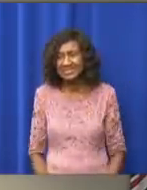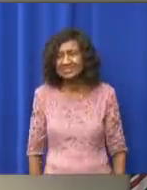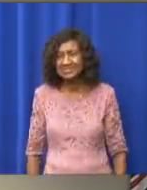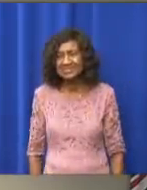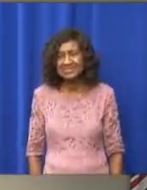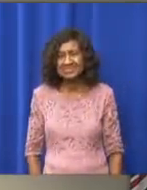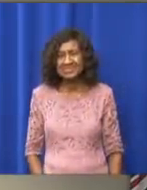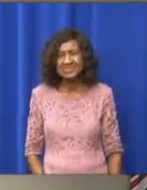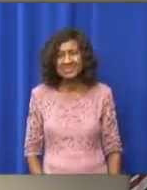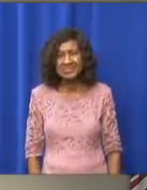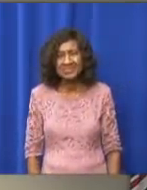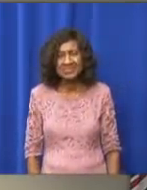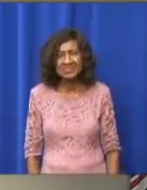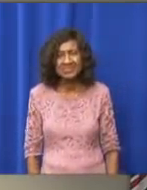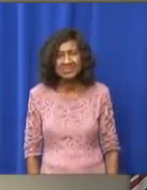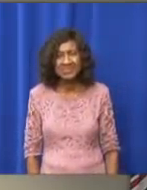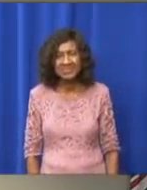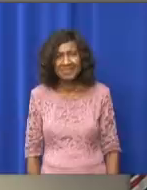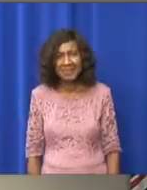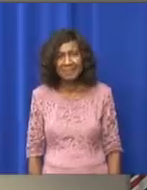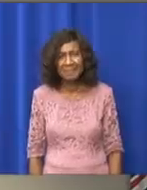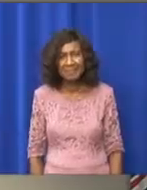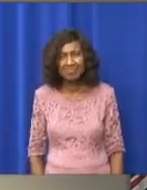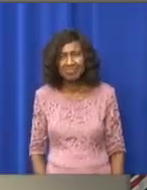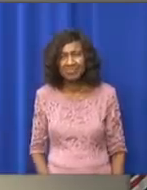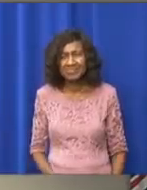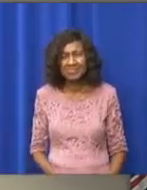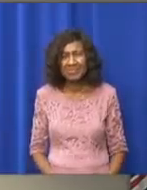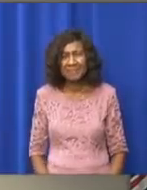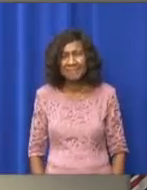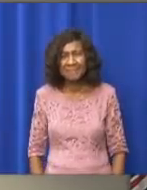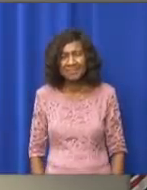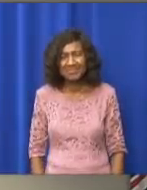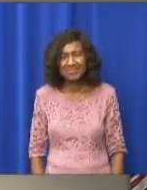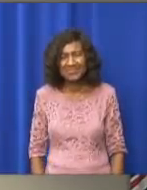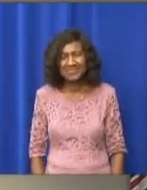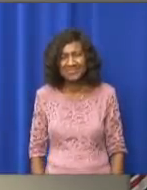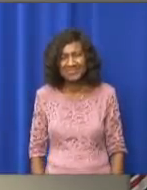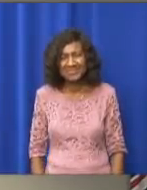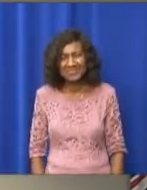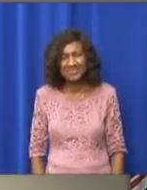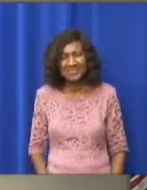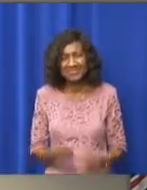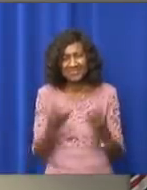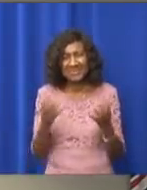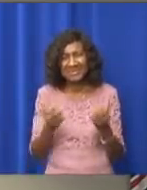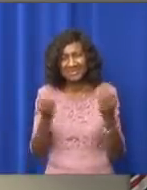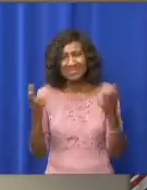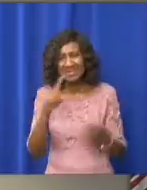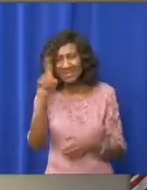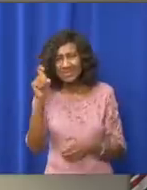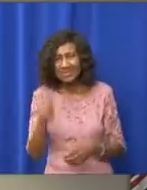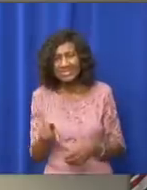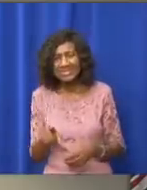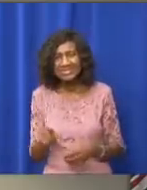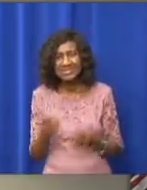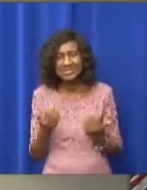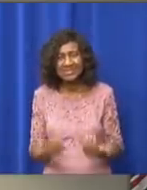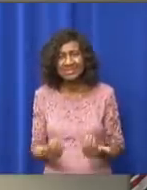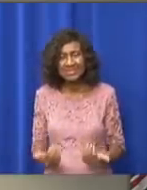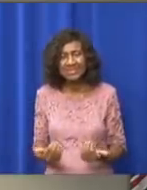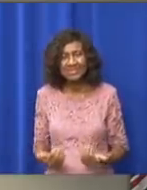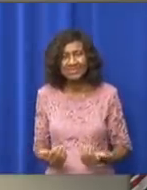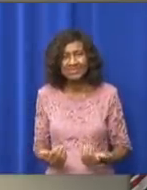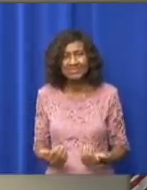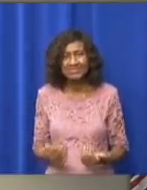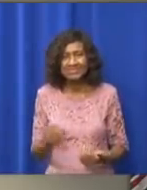questions, however. I'm just, trying to give my... I'm sure there are no more questions after all of that. We're going to go first to, I believe,